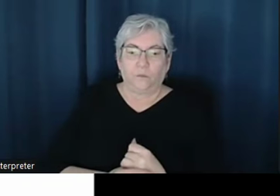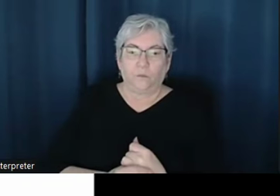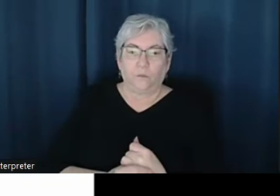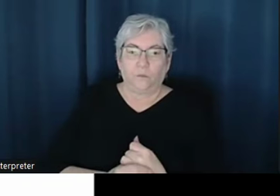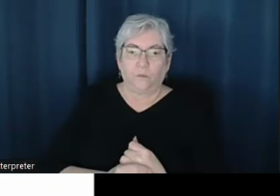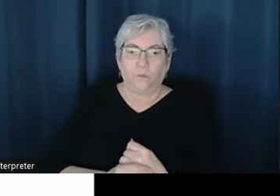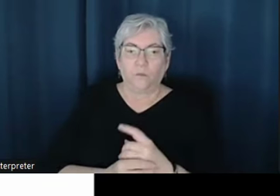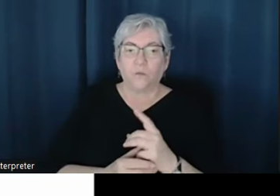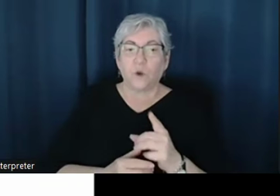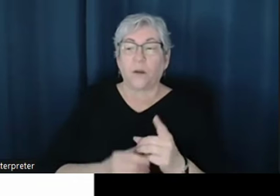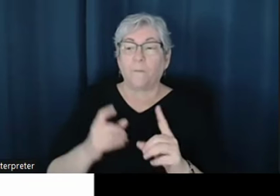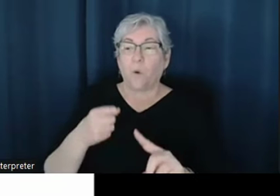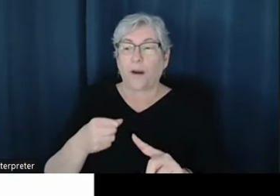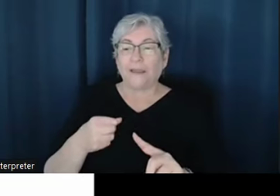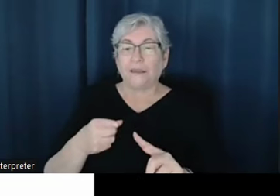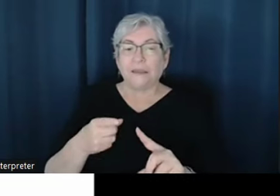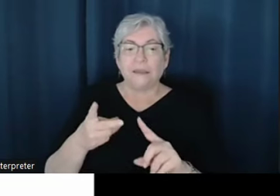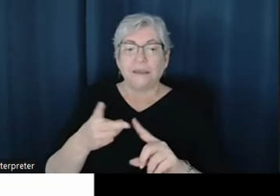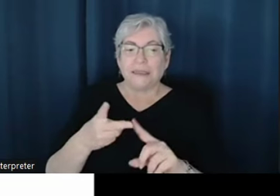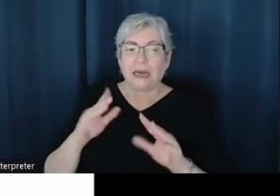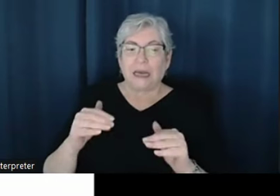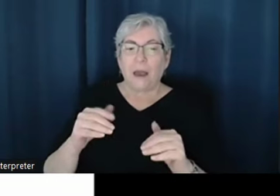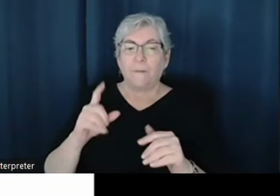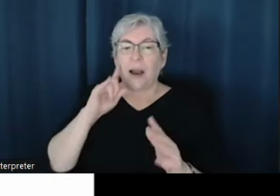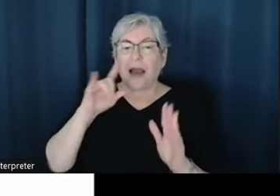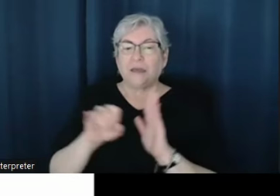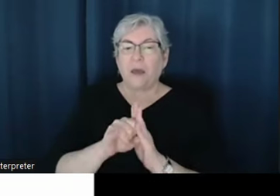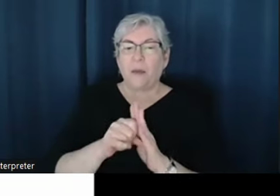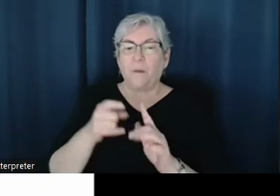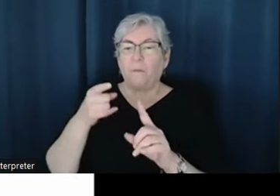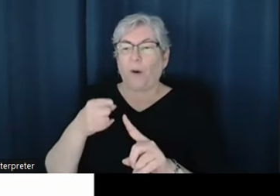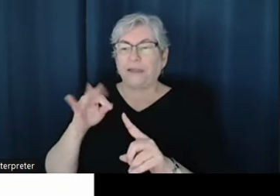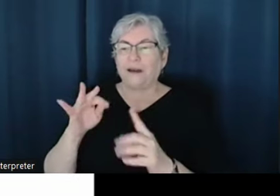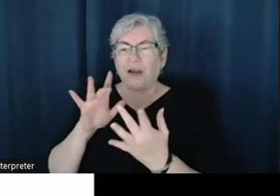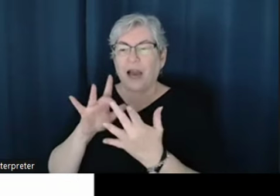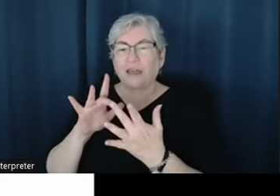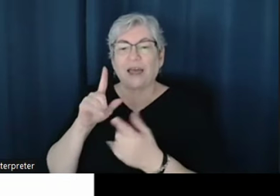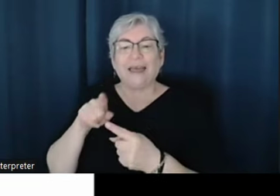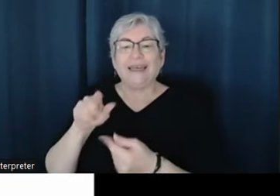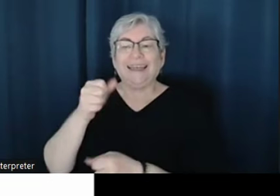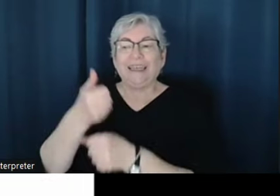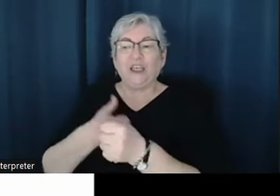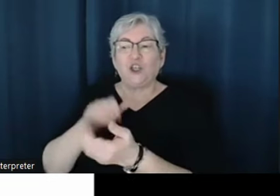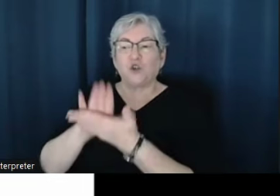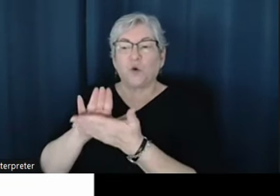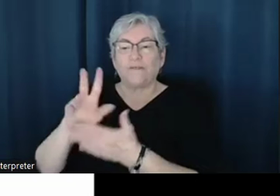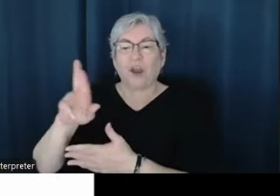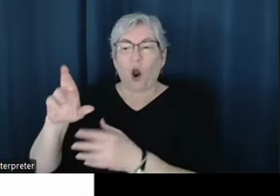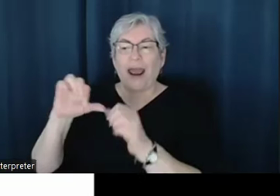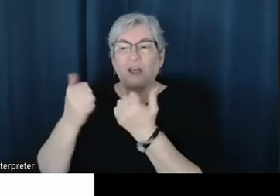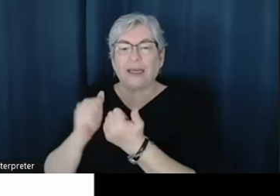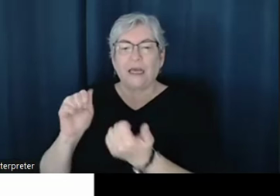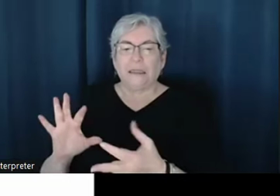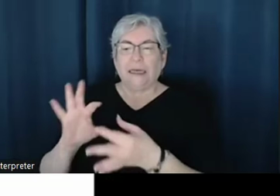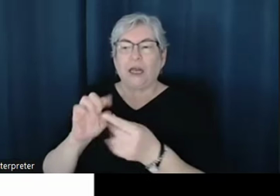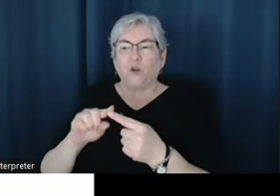Really, the point here is this second bullet must identify the point of contact at each school so that the VR agency can connect with